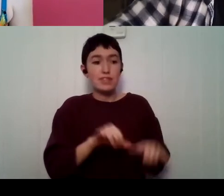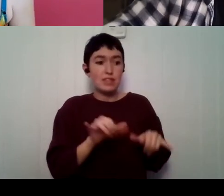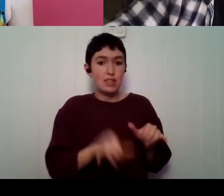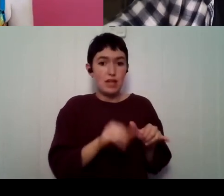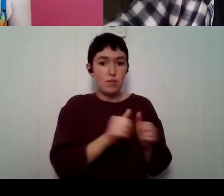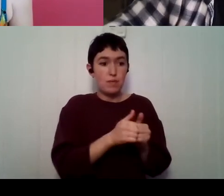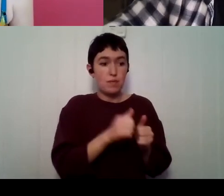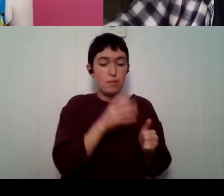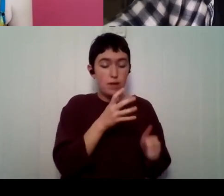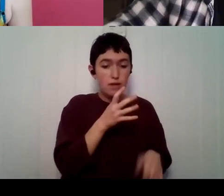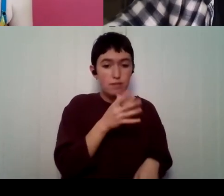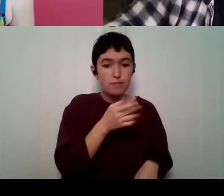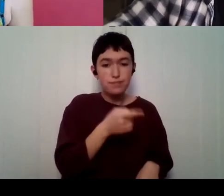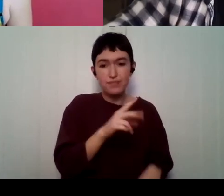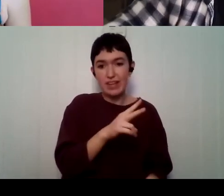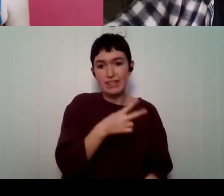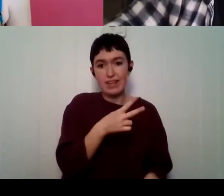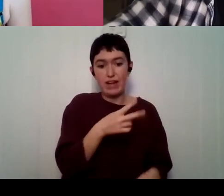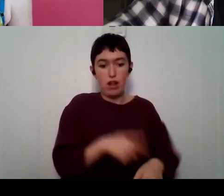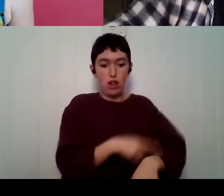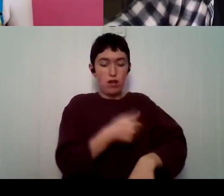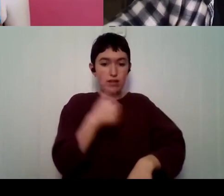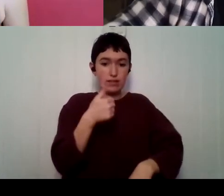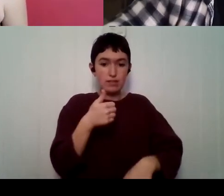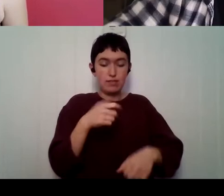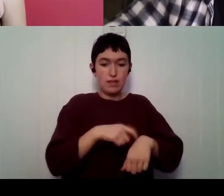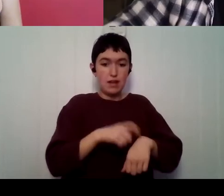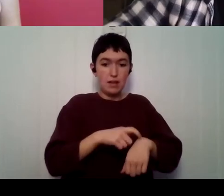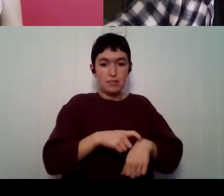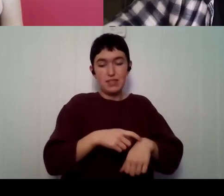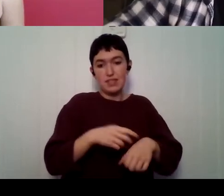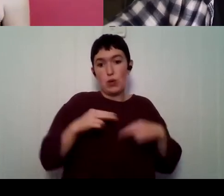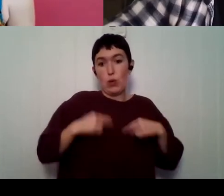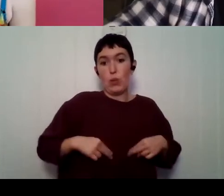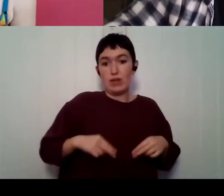that the second longest time to humans, because we all know 50-year-olds living in their parents' basement,